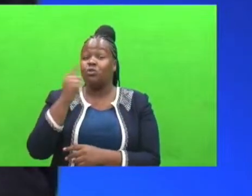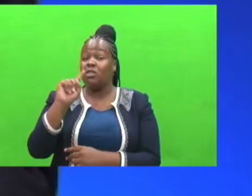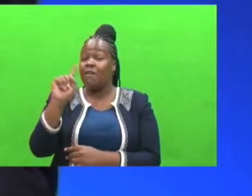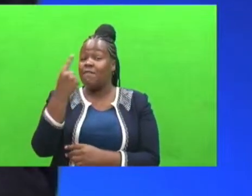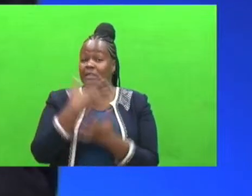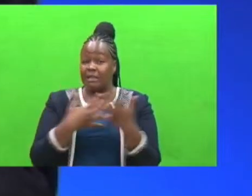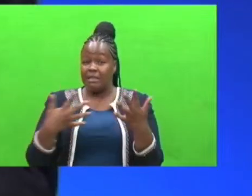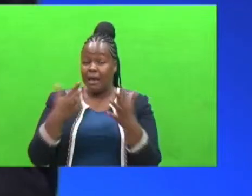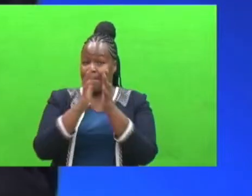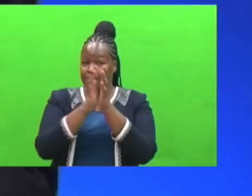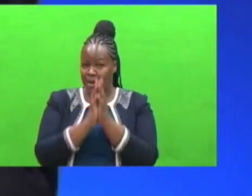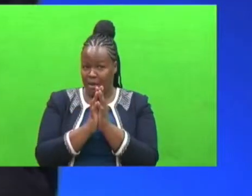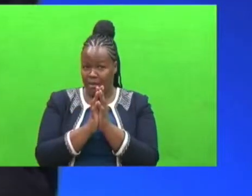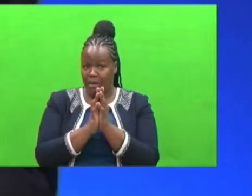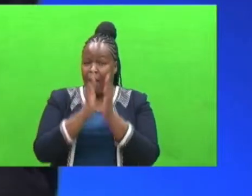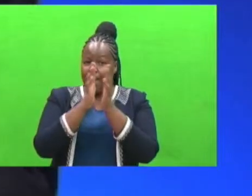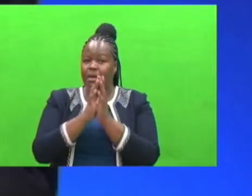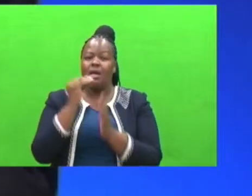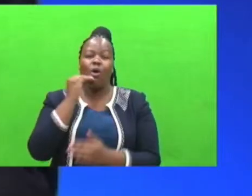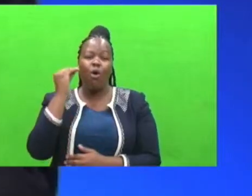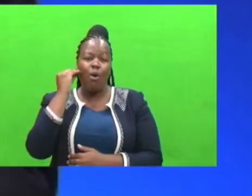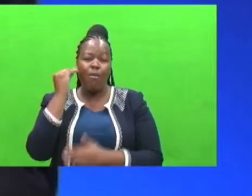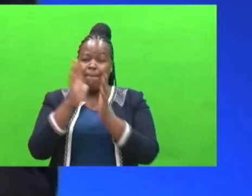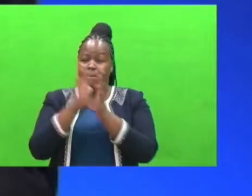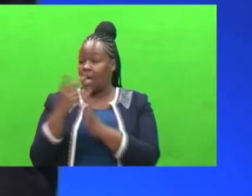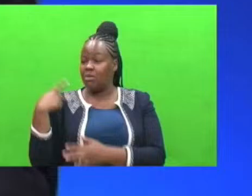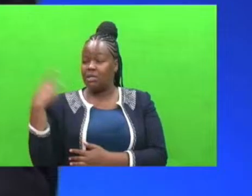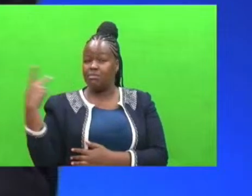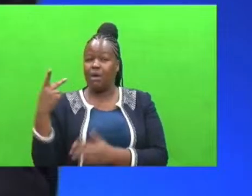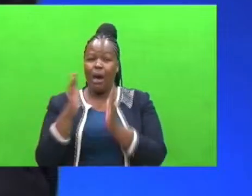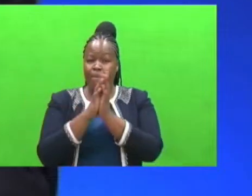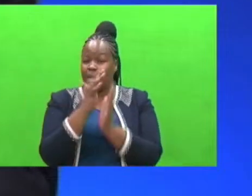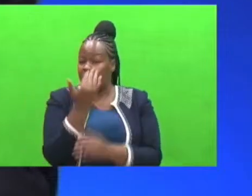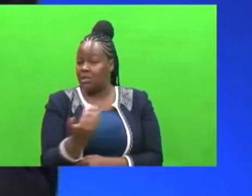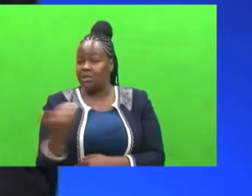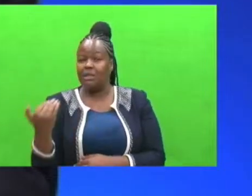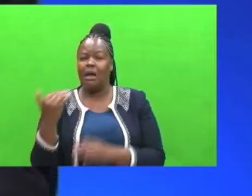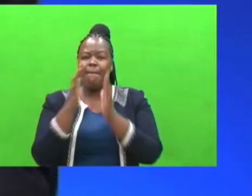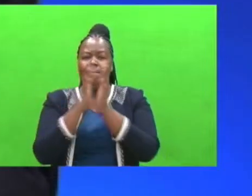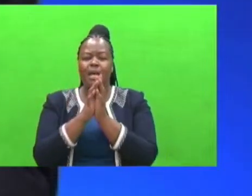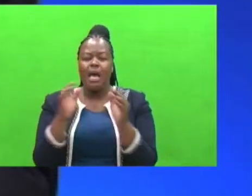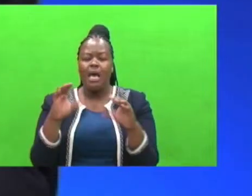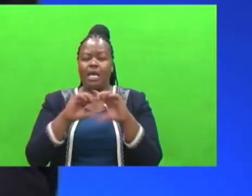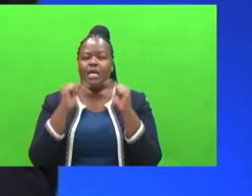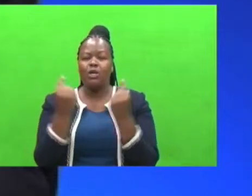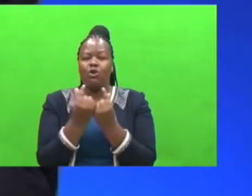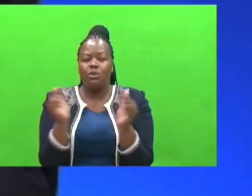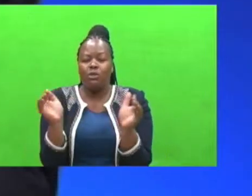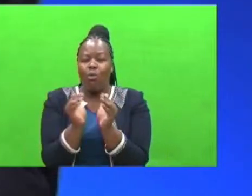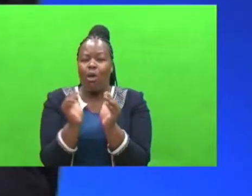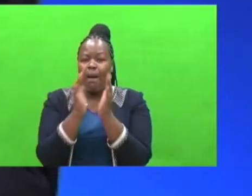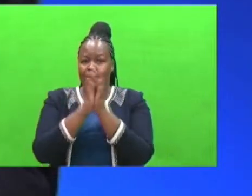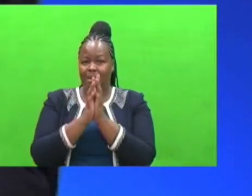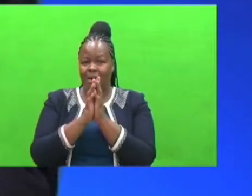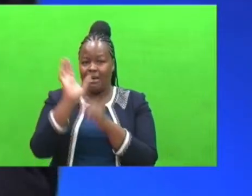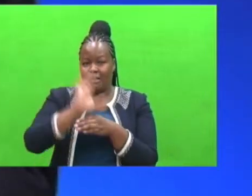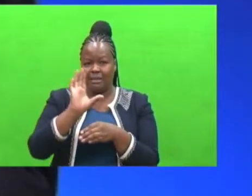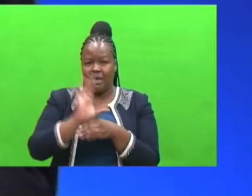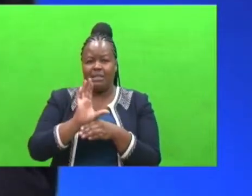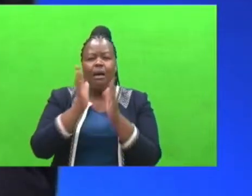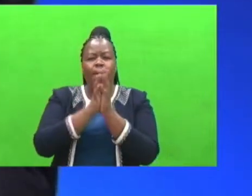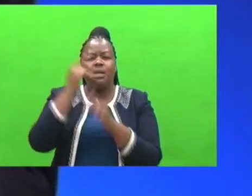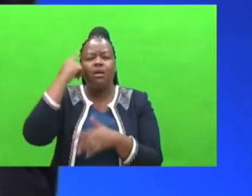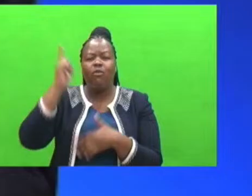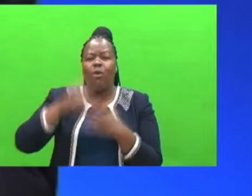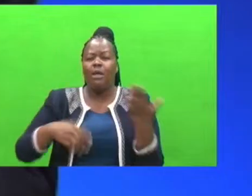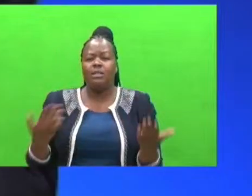home. Pray with your spouse. Pray with your children. Pray with small groups. Pray in your church. What should you pray for? You should